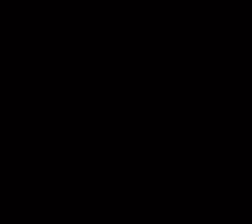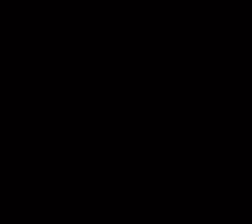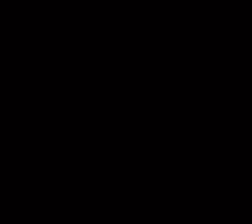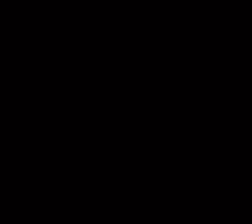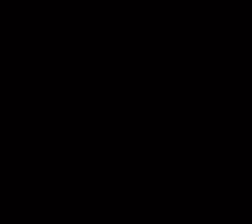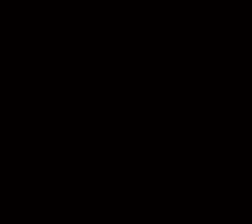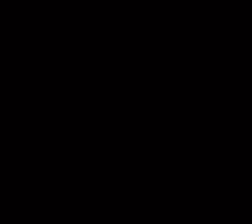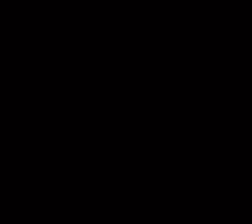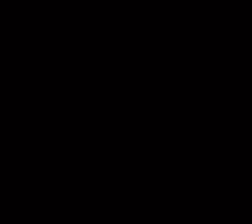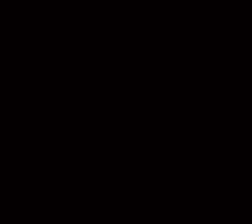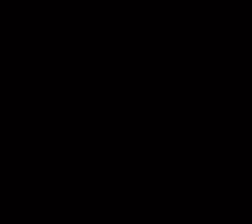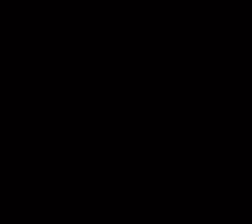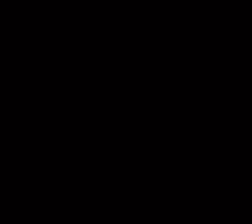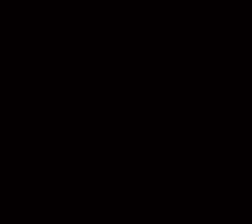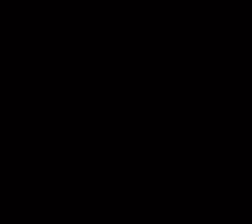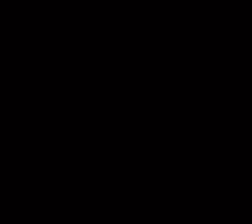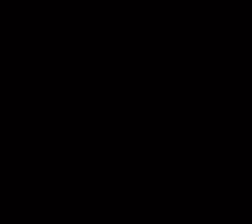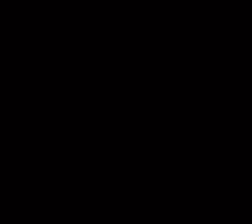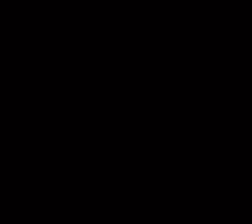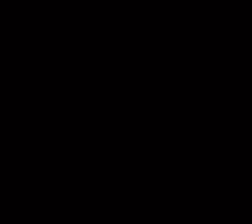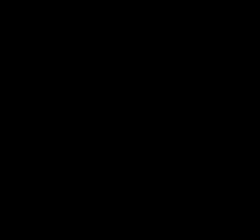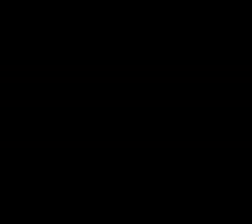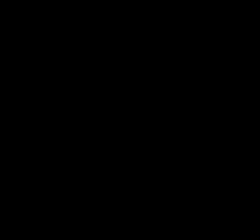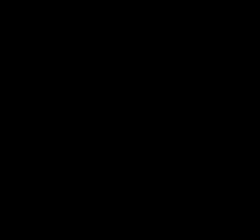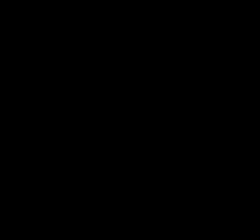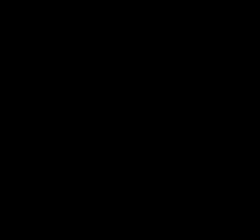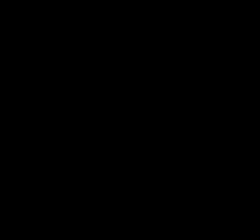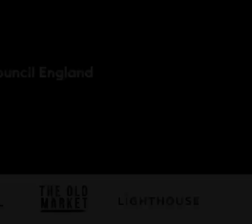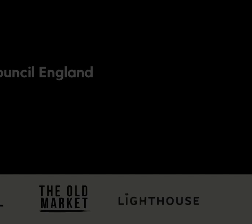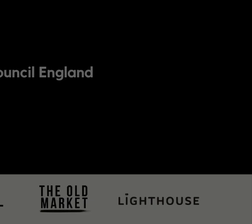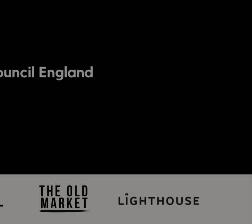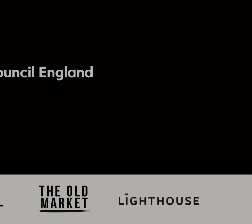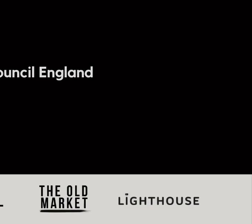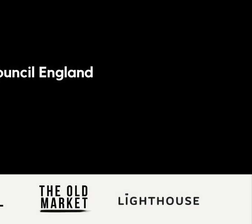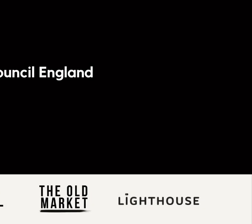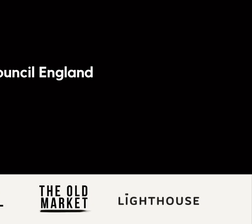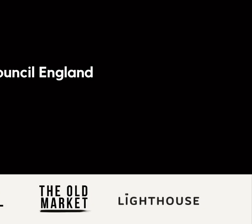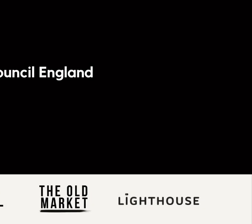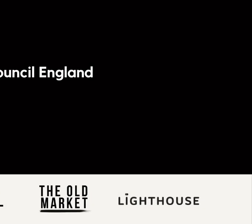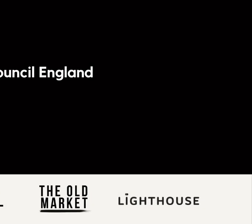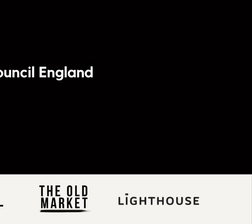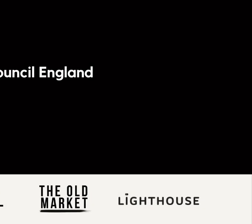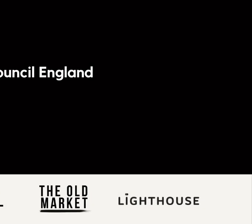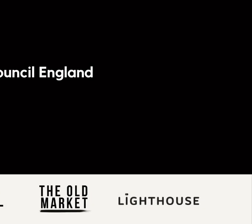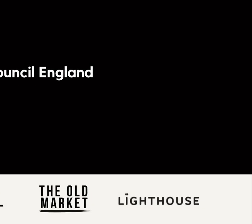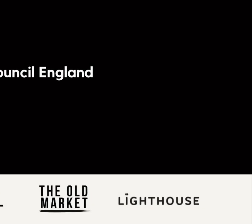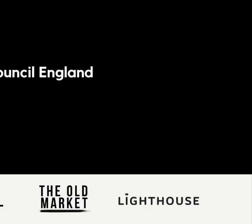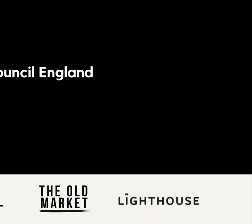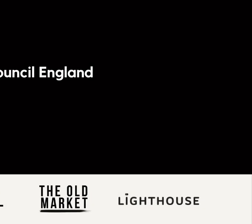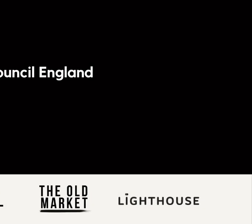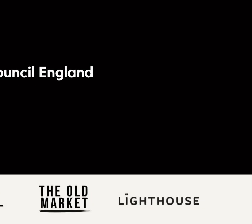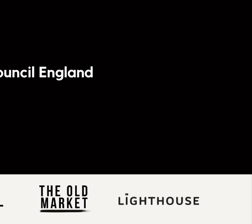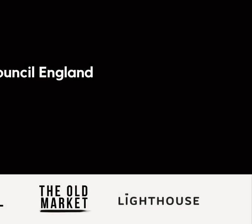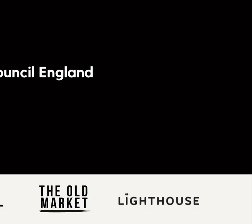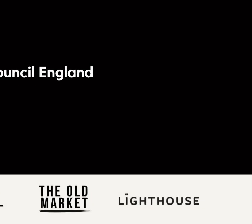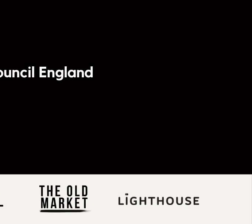comfort, but without research, how can you trust in that? What you intake influences you in some shape or form if you run with that. Access to information is amazing, but when it's too